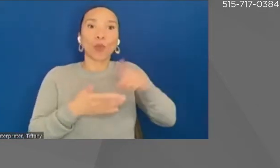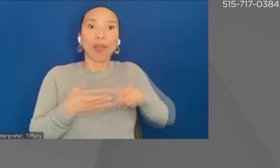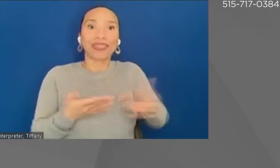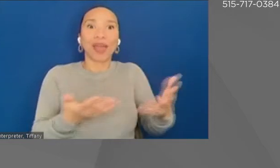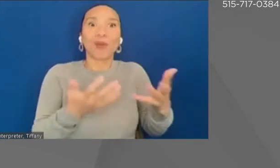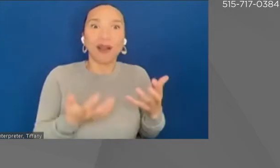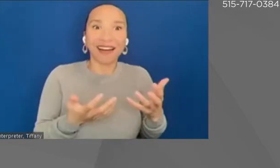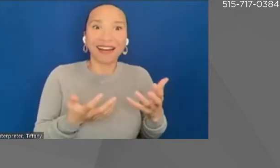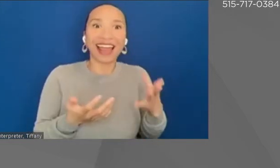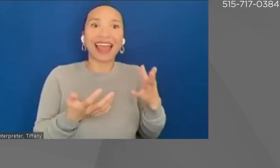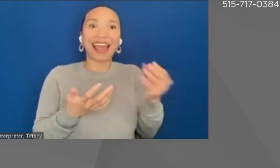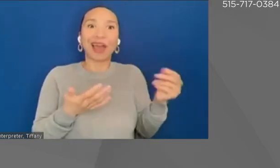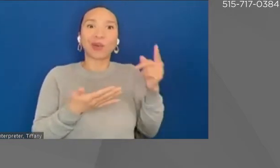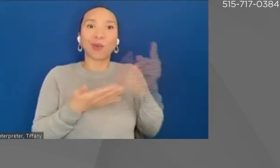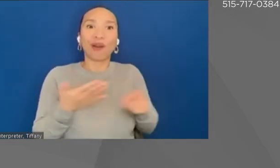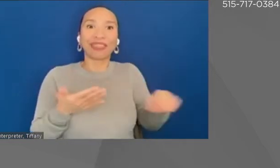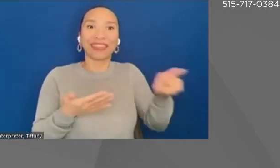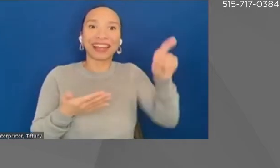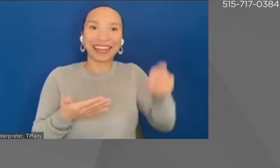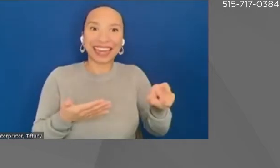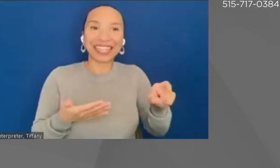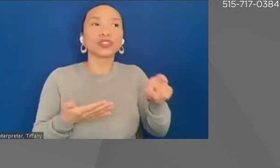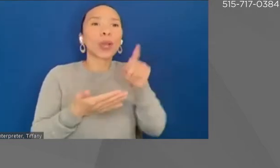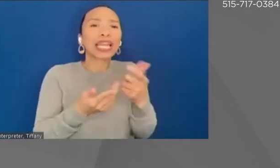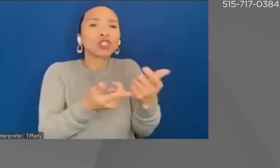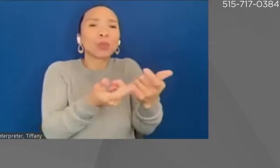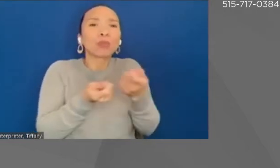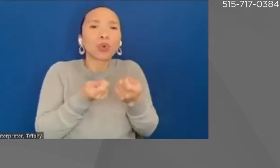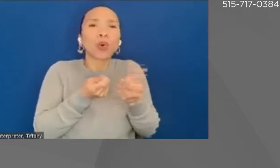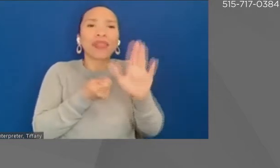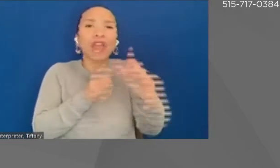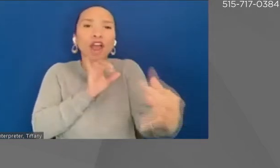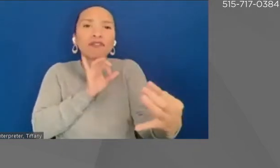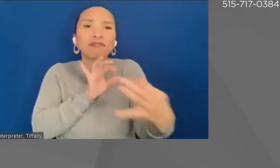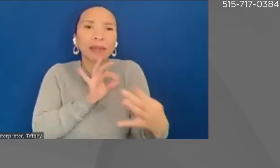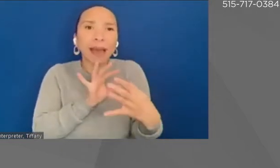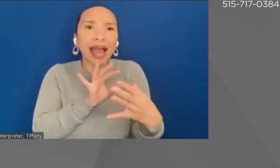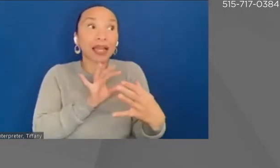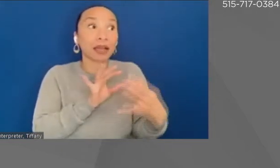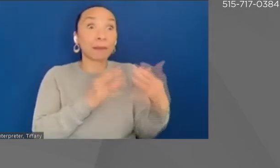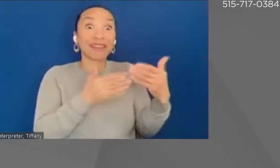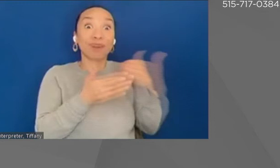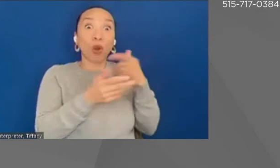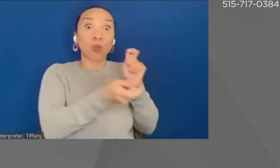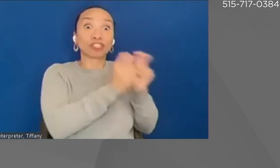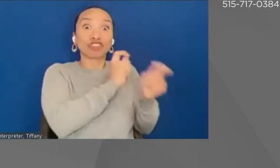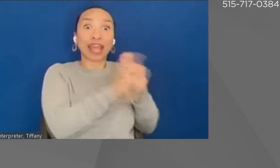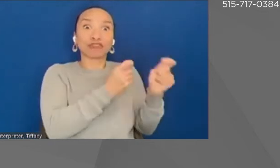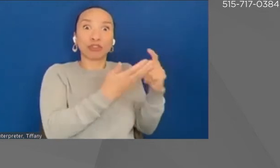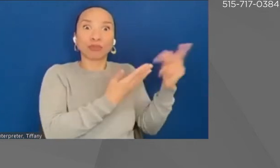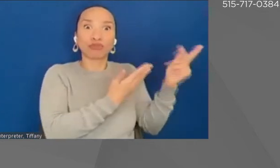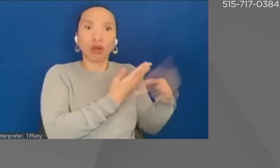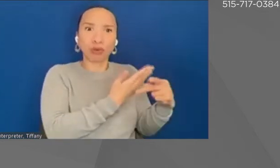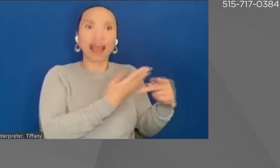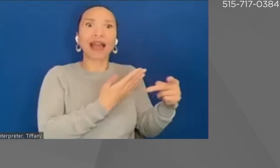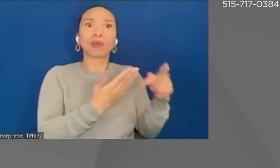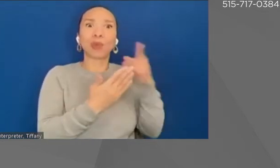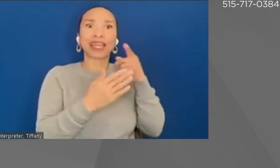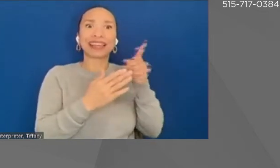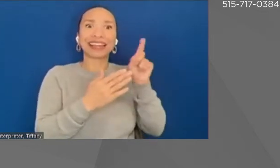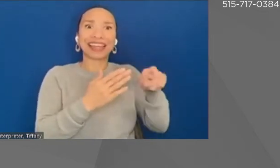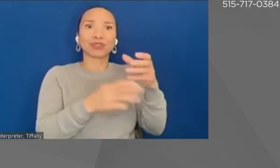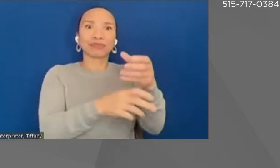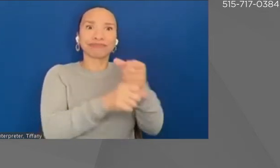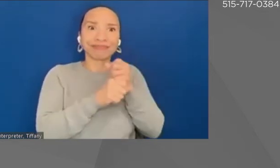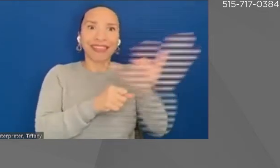that we seek more input from SNAP participants as we consider changes to this program that touches so many Americans. Any change we make, we need to make